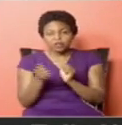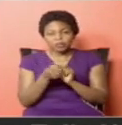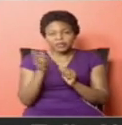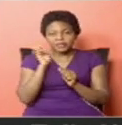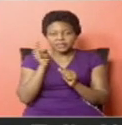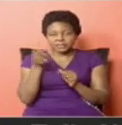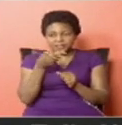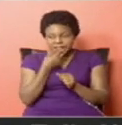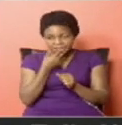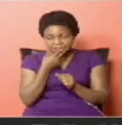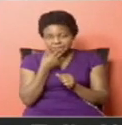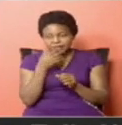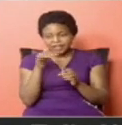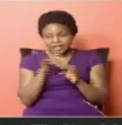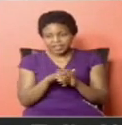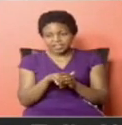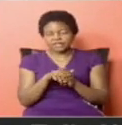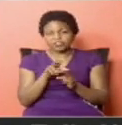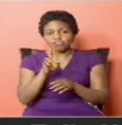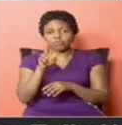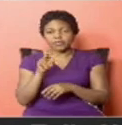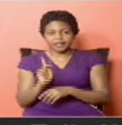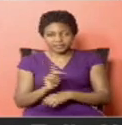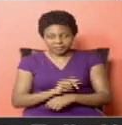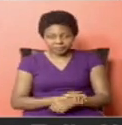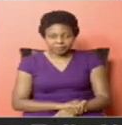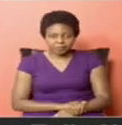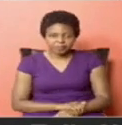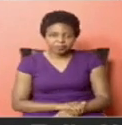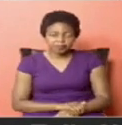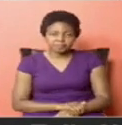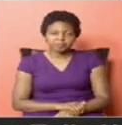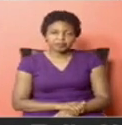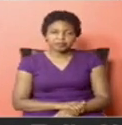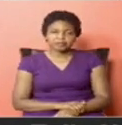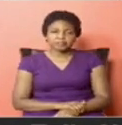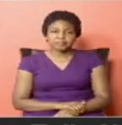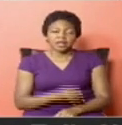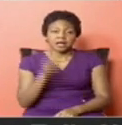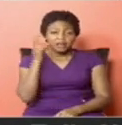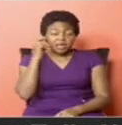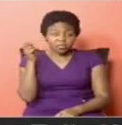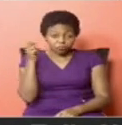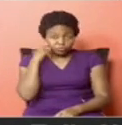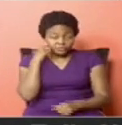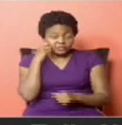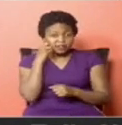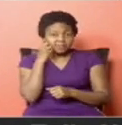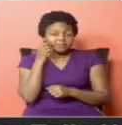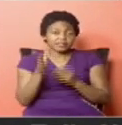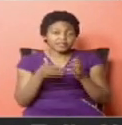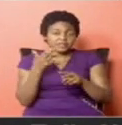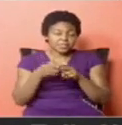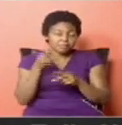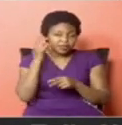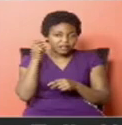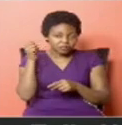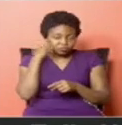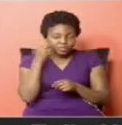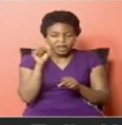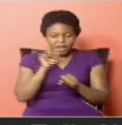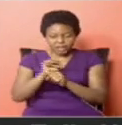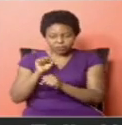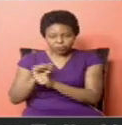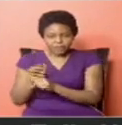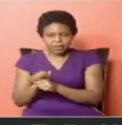at Redbridge College in the United Kingdom. She also has worked